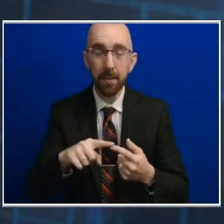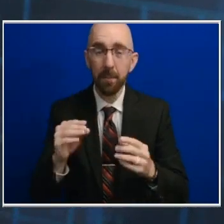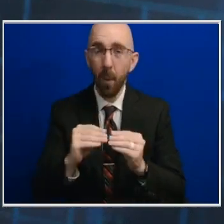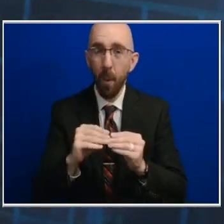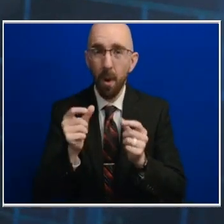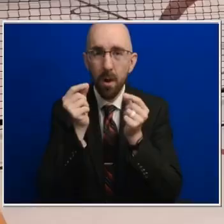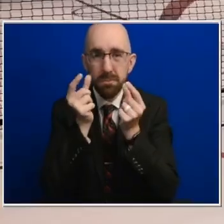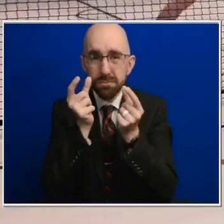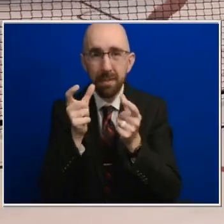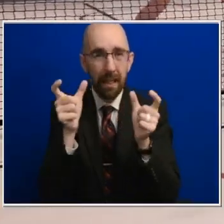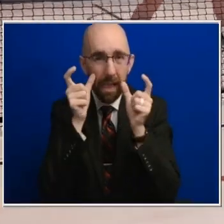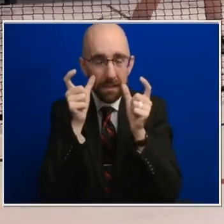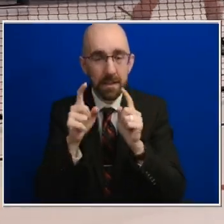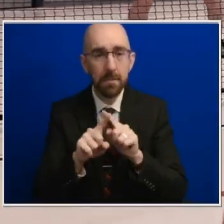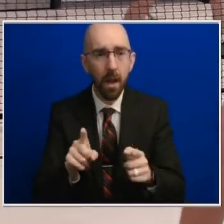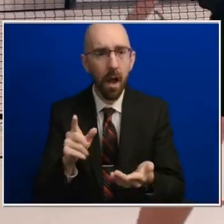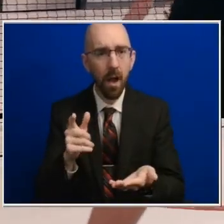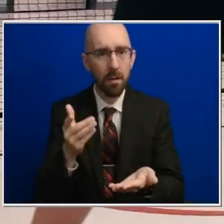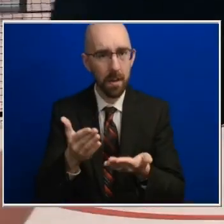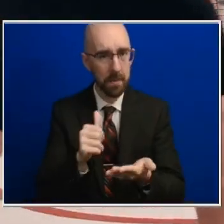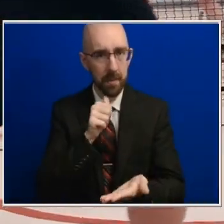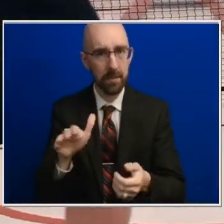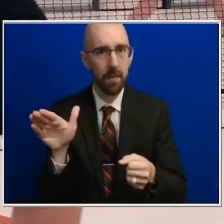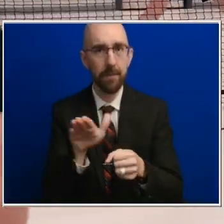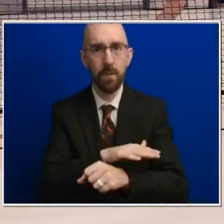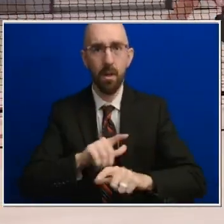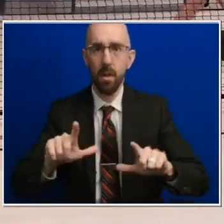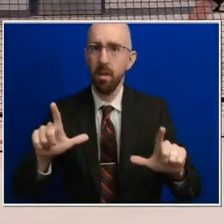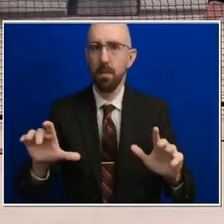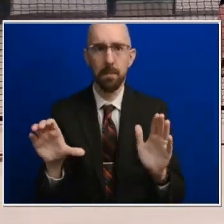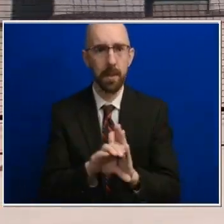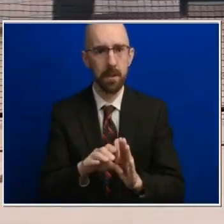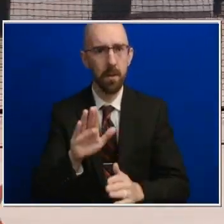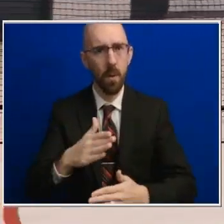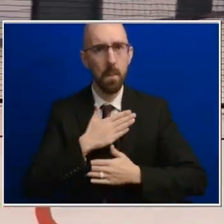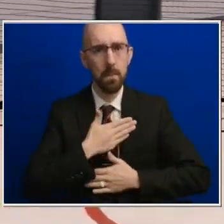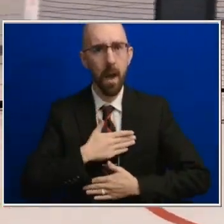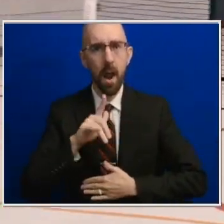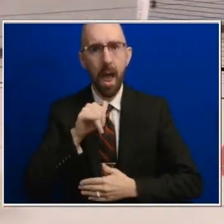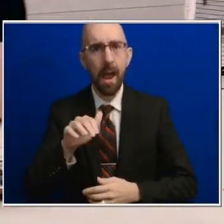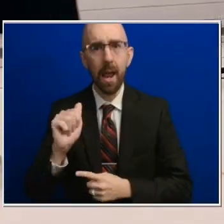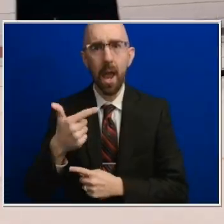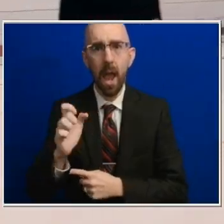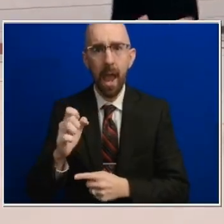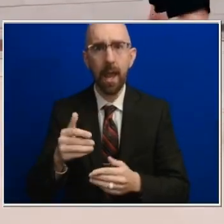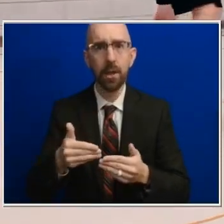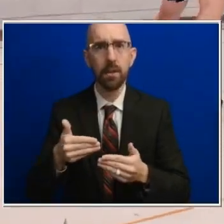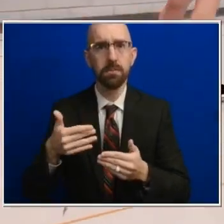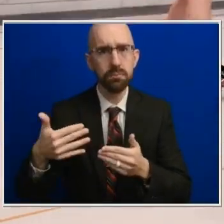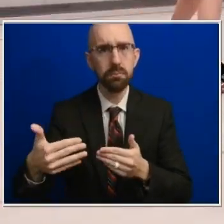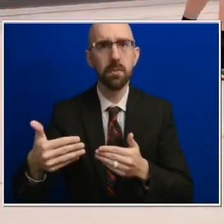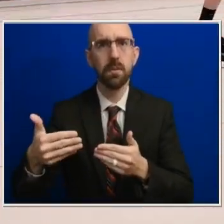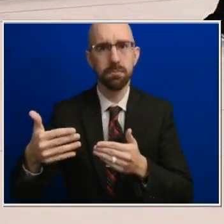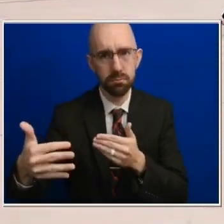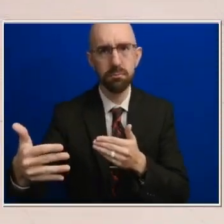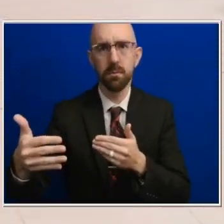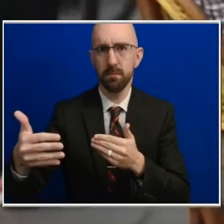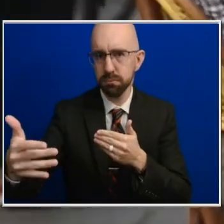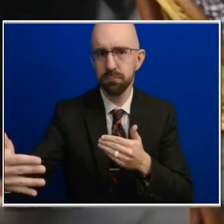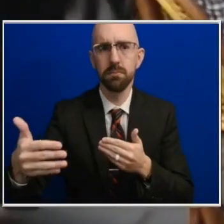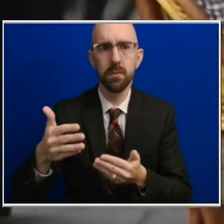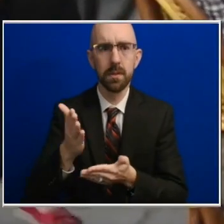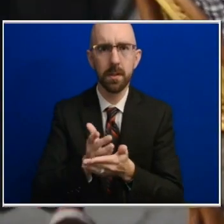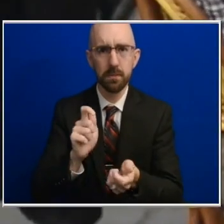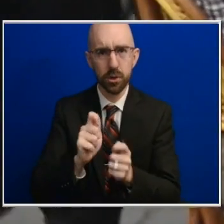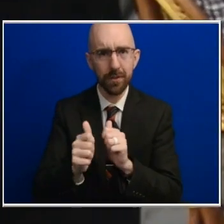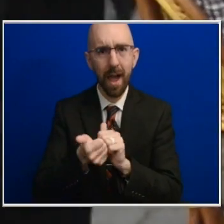But what if that's not the full picture? What if your body actually ages in bursts with sudden shifts in how your cells